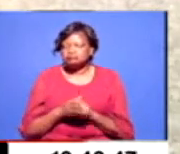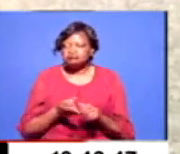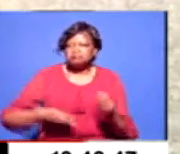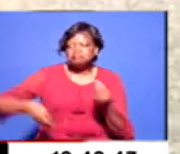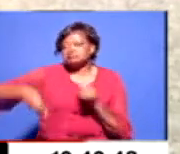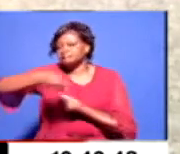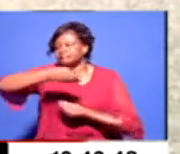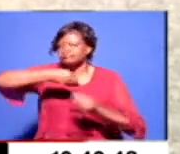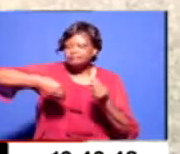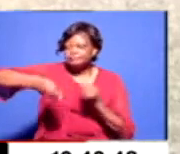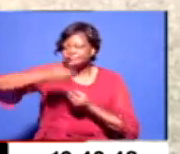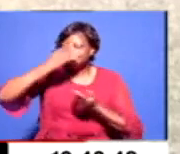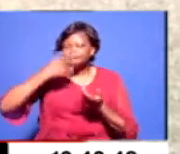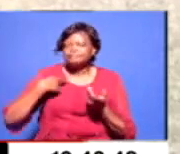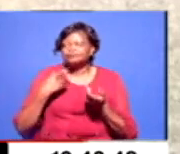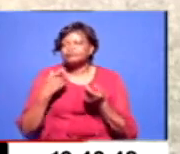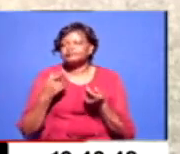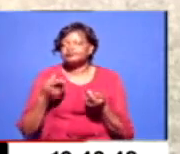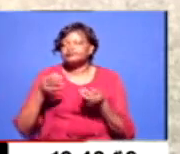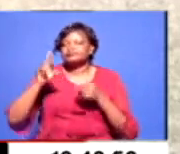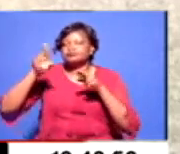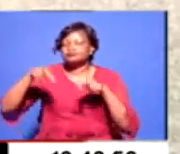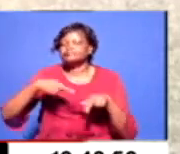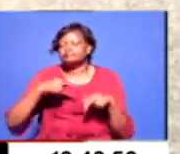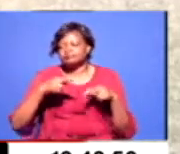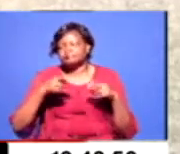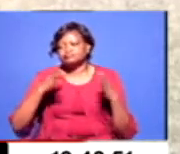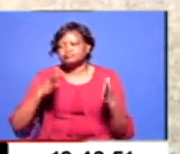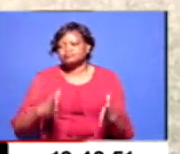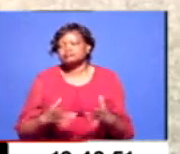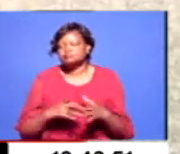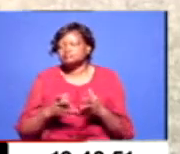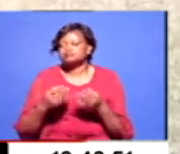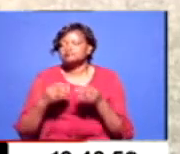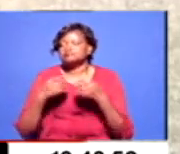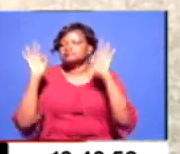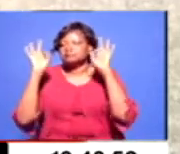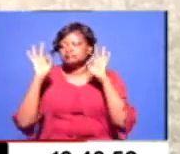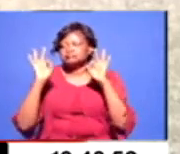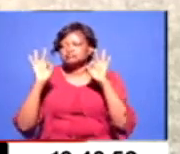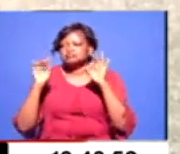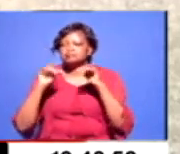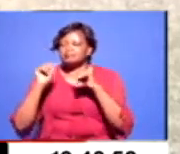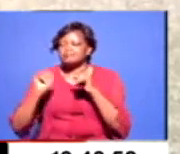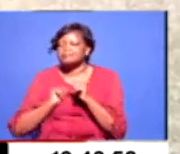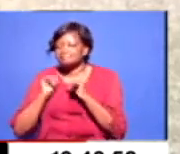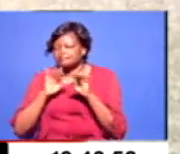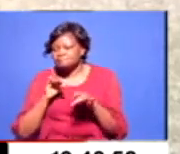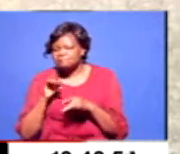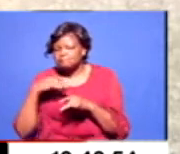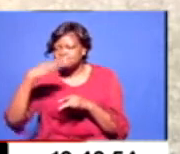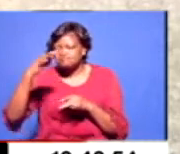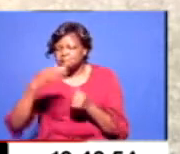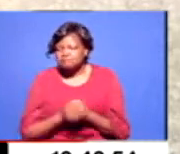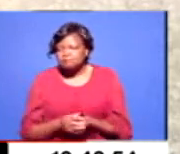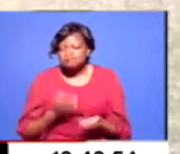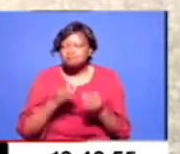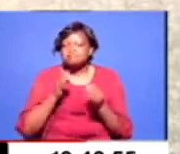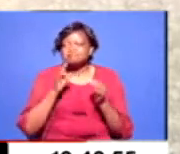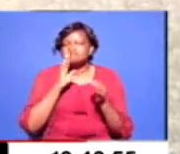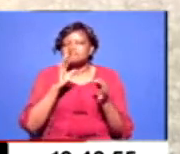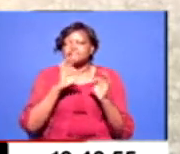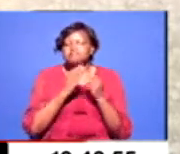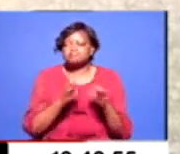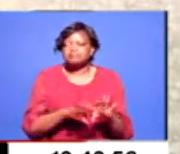the moment you set this guy free, it means the same will happen to another girl tomorrow. Maybe it's a relative. The rapist